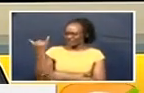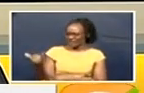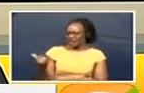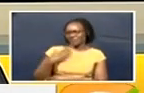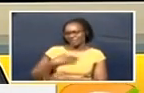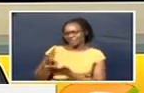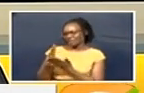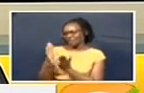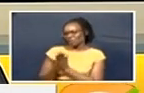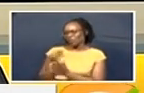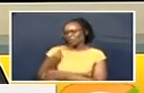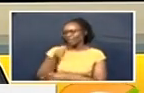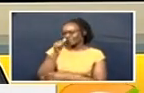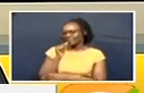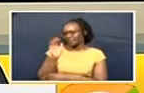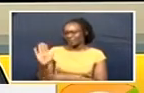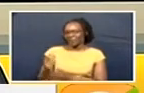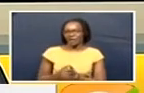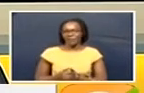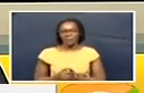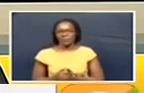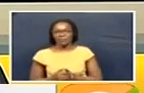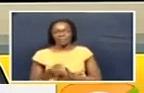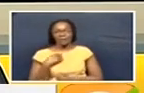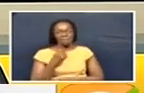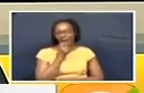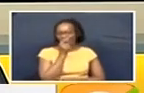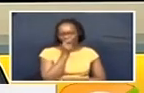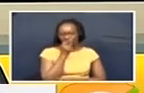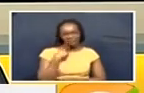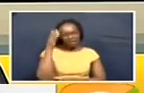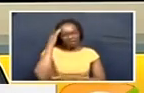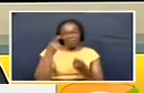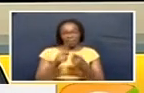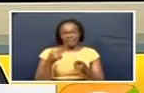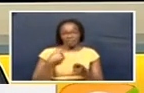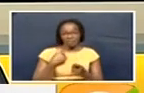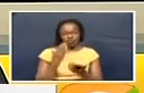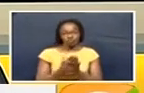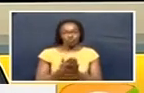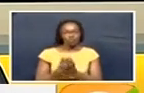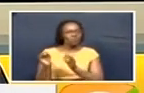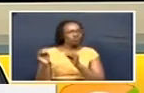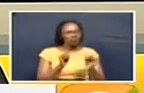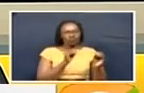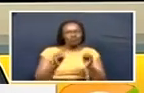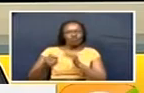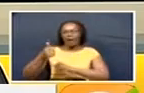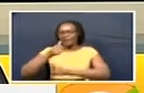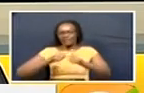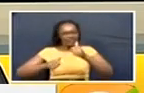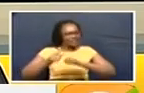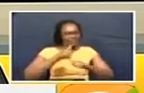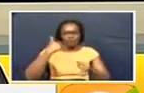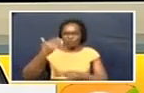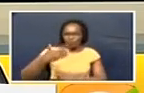us the secret. Oh, Lillian, I just wish I knew. I think it's the having to juggle, the running around so much that I don't know.